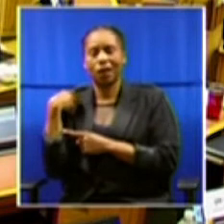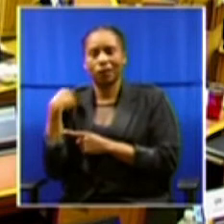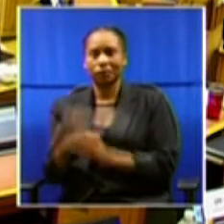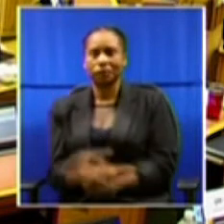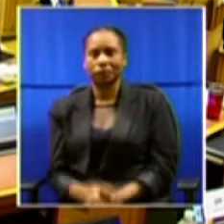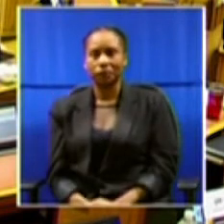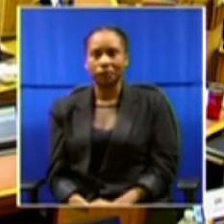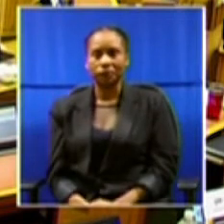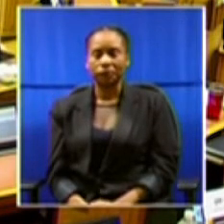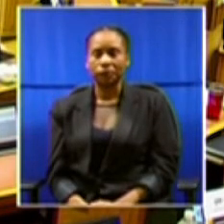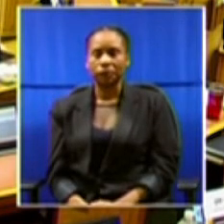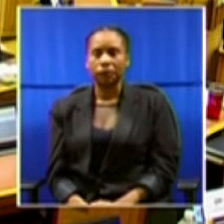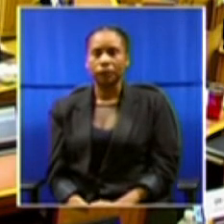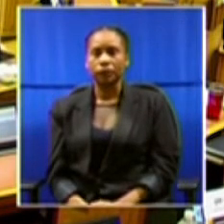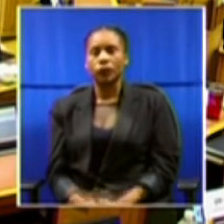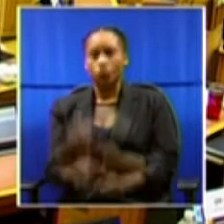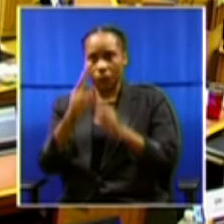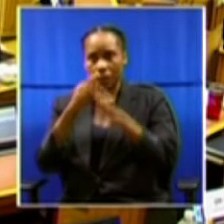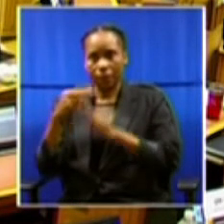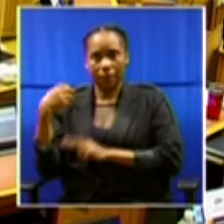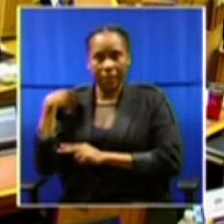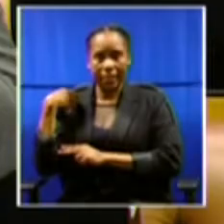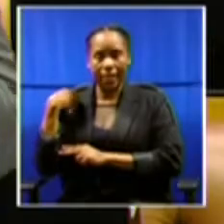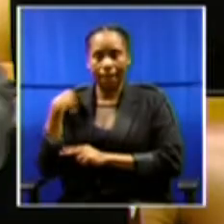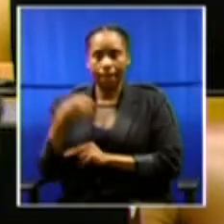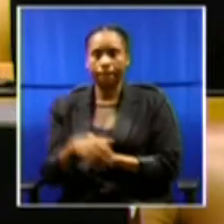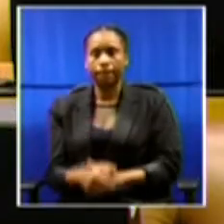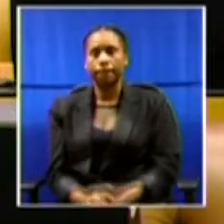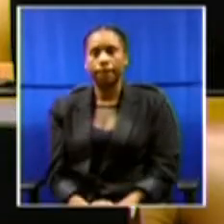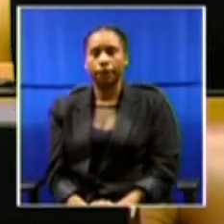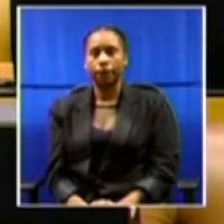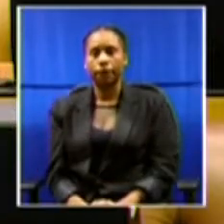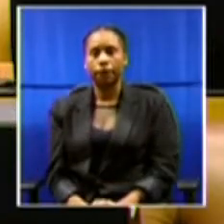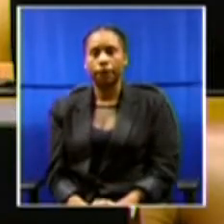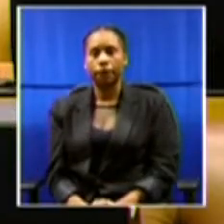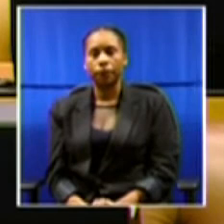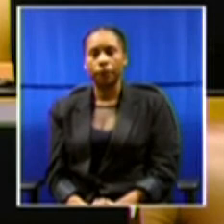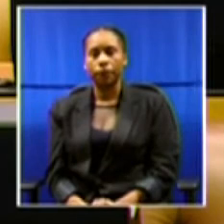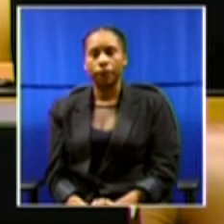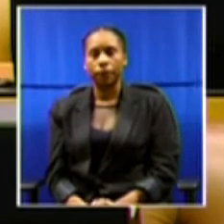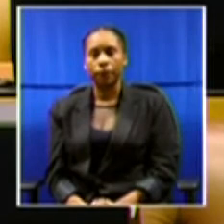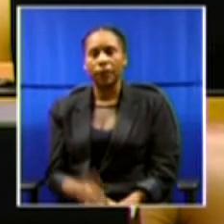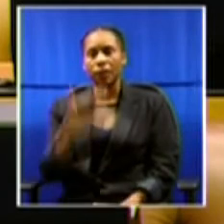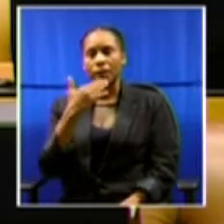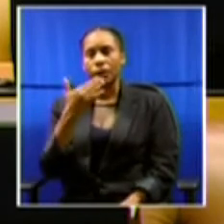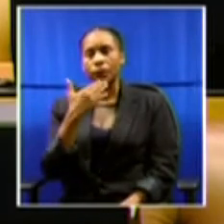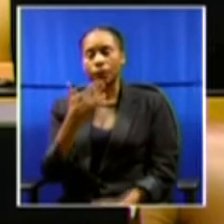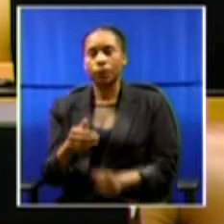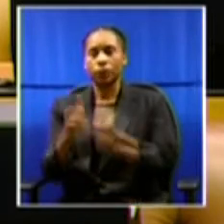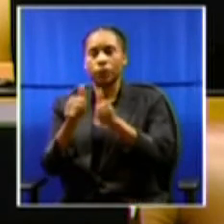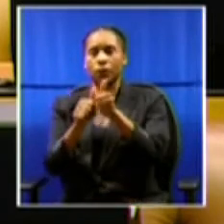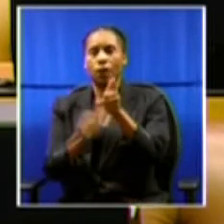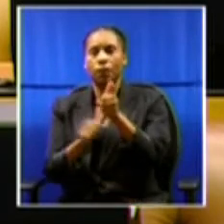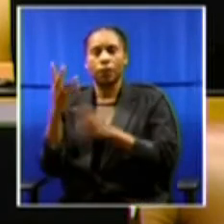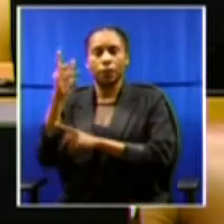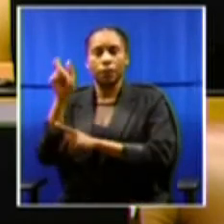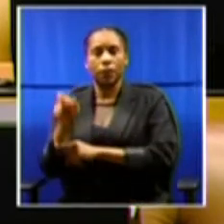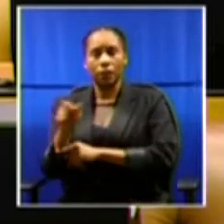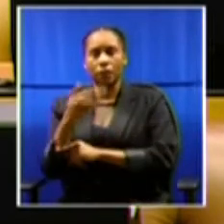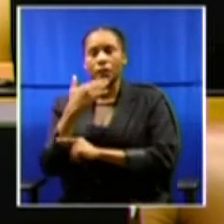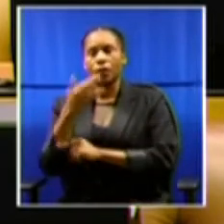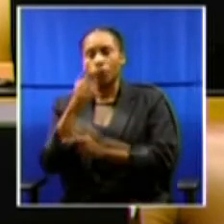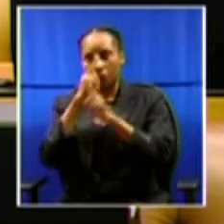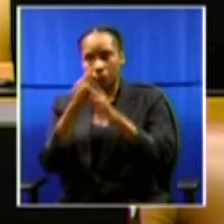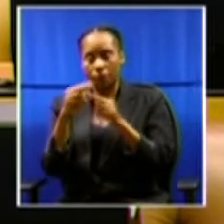Thank you. Honorable Minister. Thank you, Deputy Speaker. Thank you, the Honorable Member.